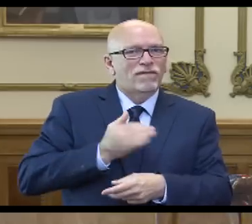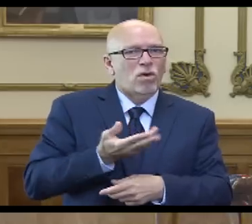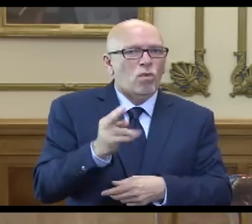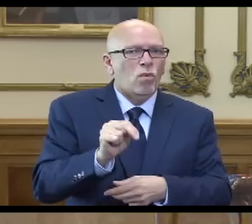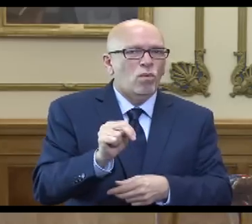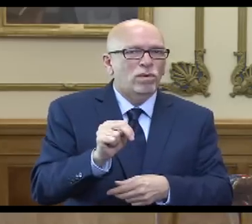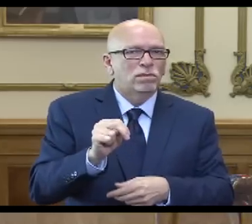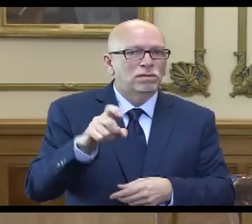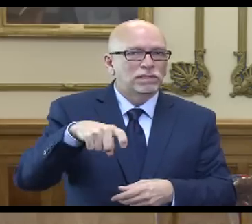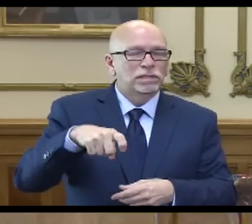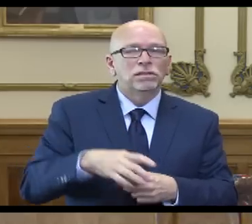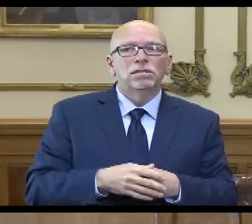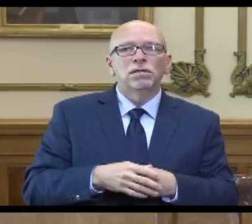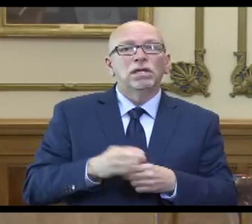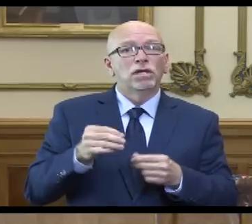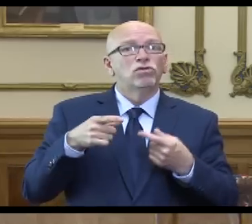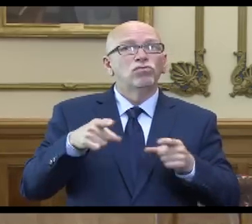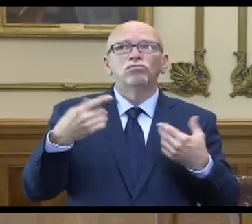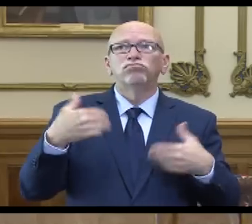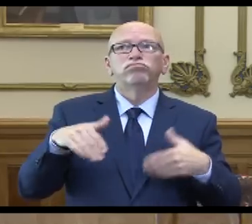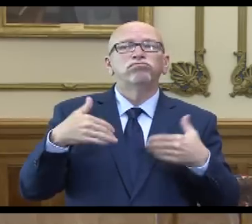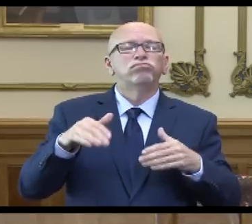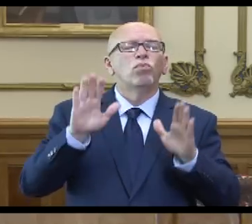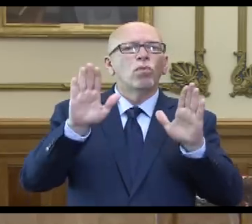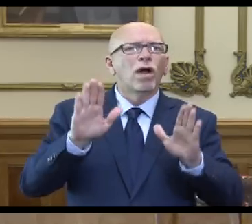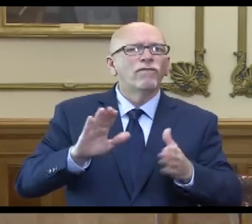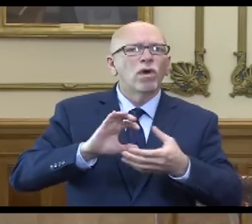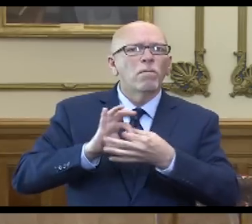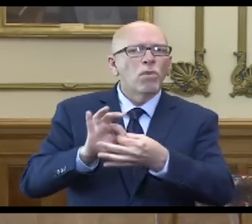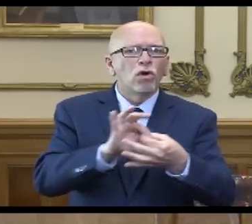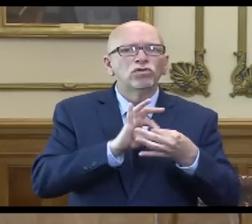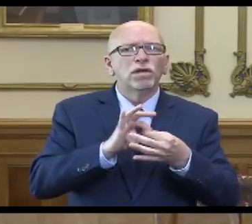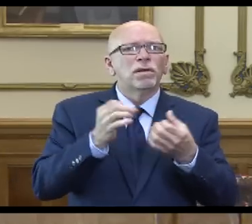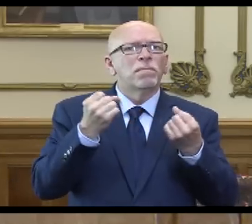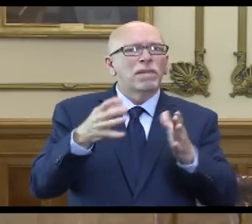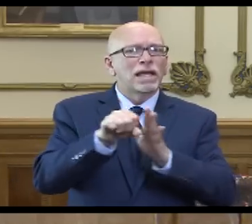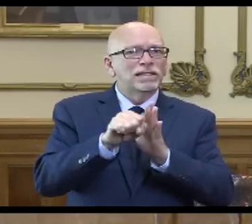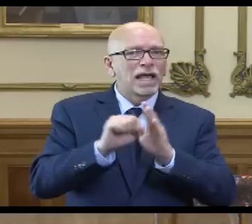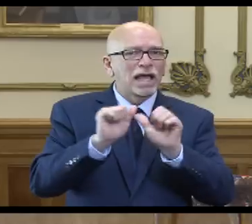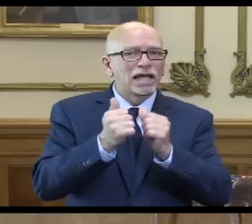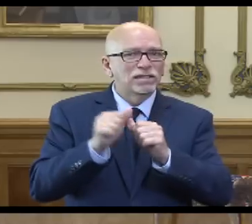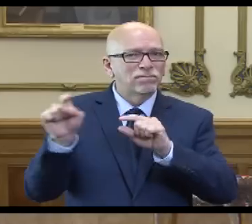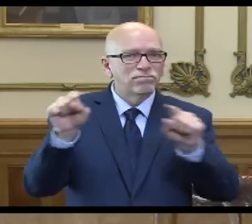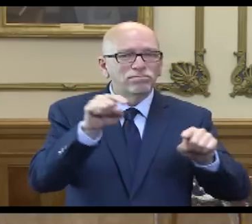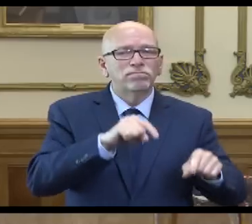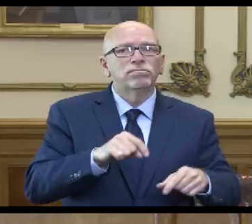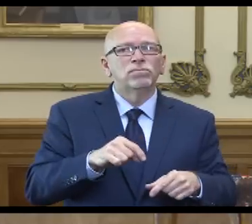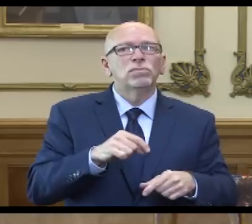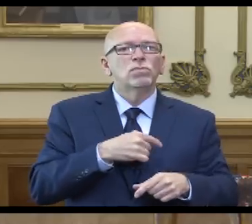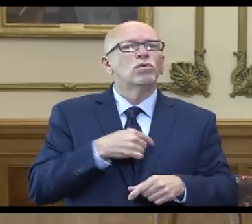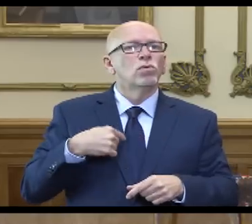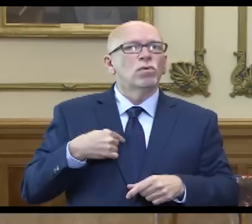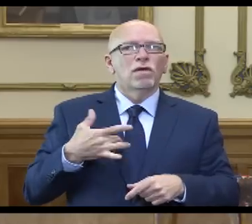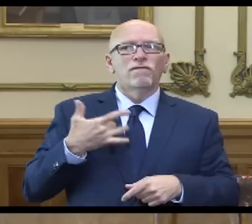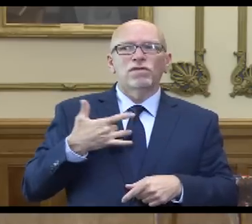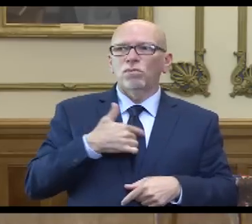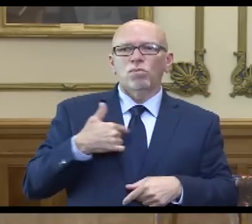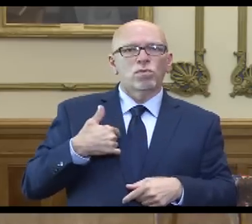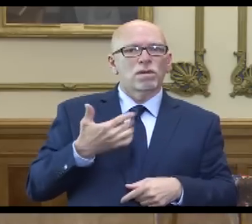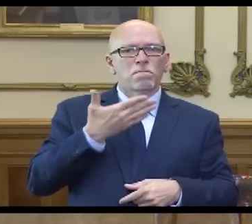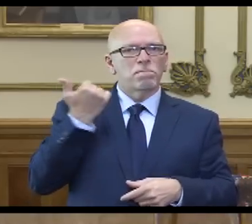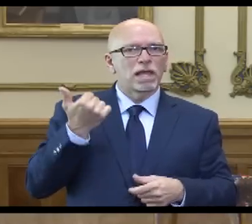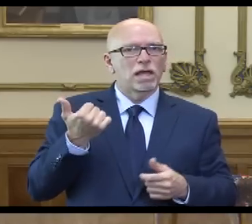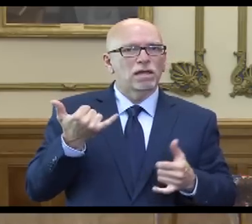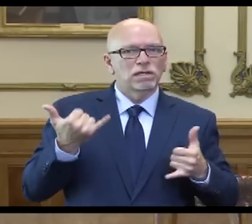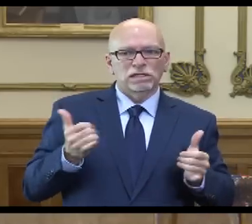own needs. And through incredible partnerships and work across many state agencies, we feel that we are better positioned to do